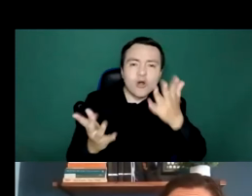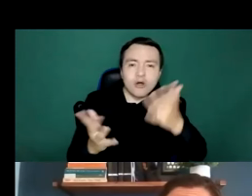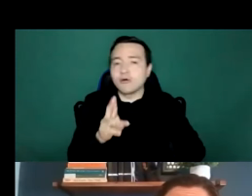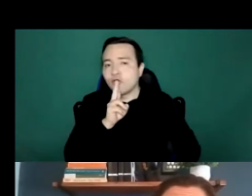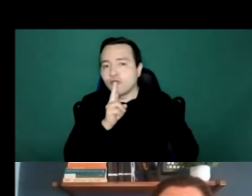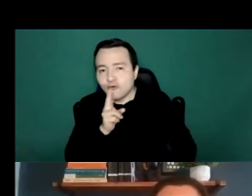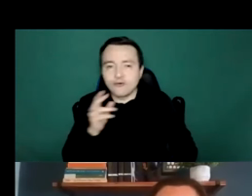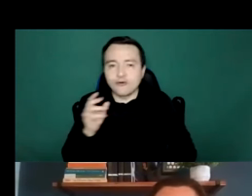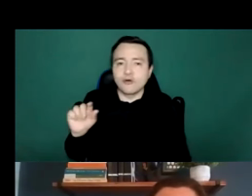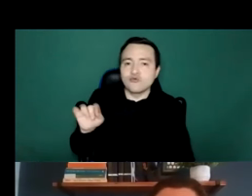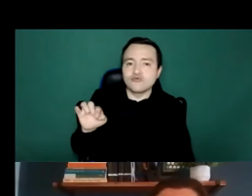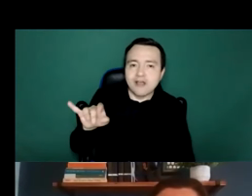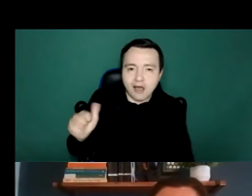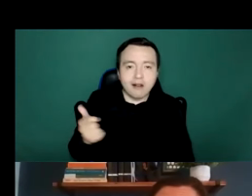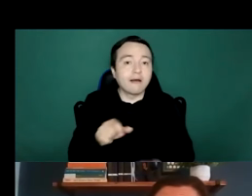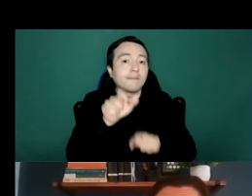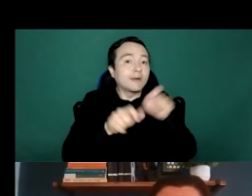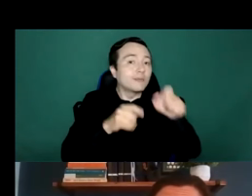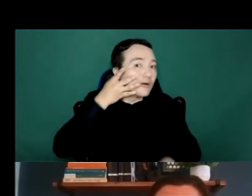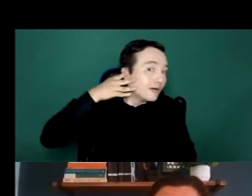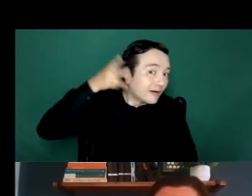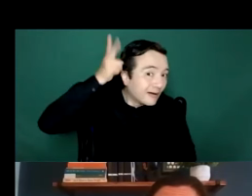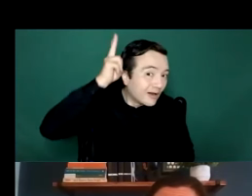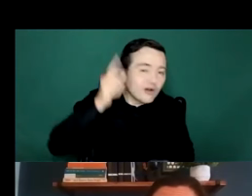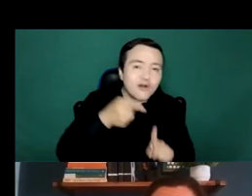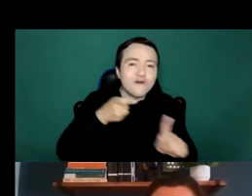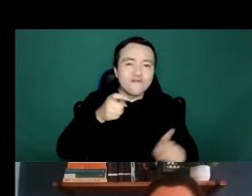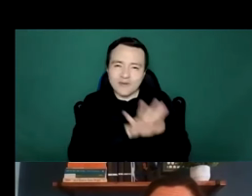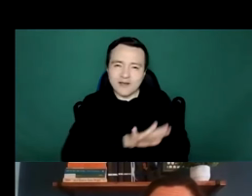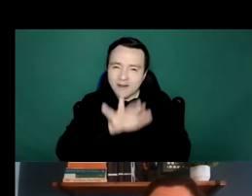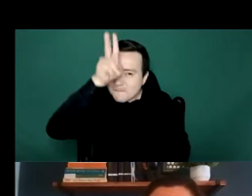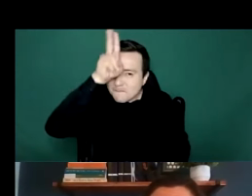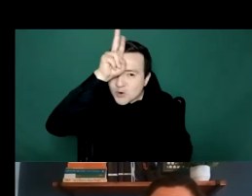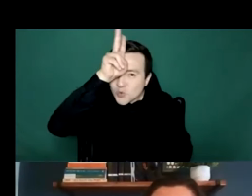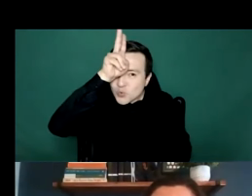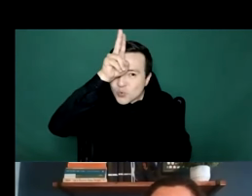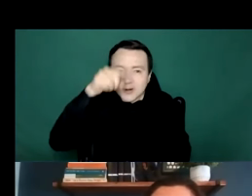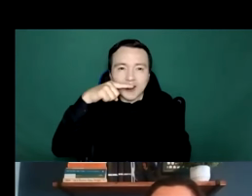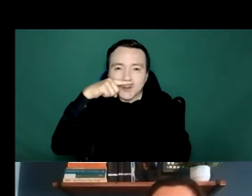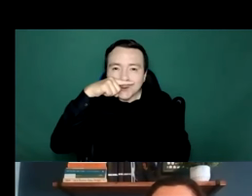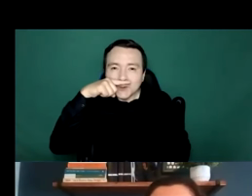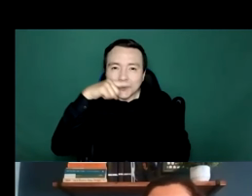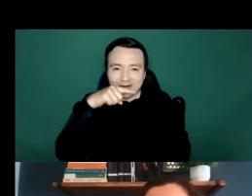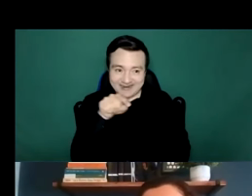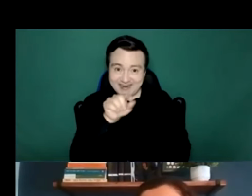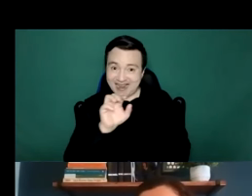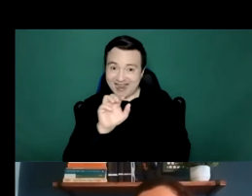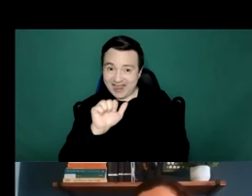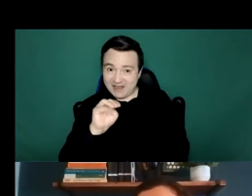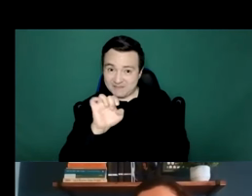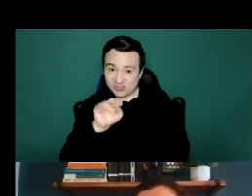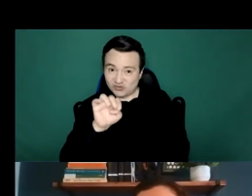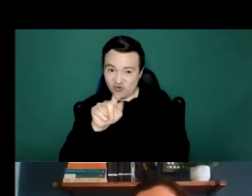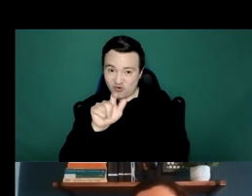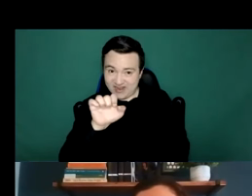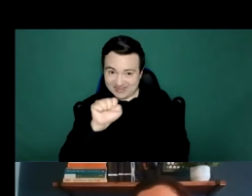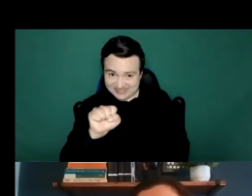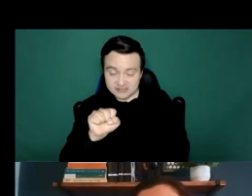indigenous populations in the Peruvian Amazon. And also in the difficult context of this pandemic, it also